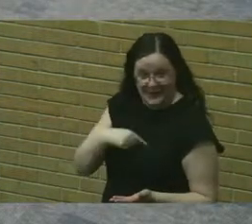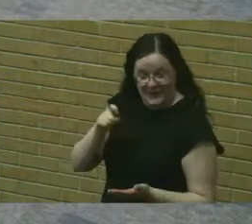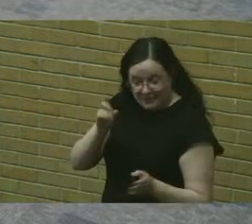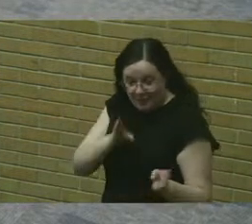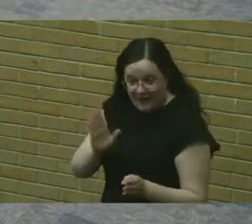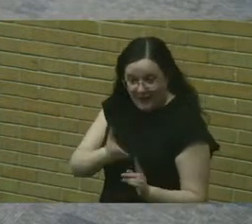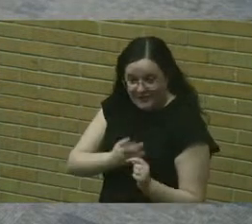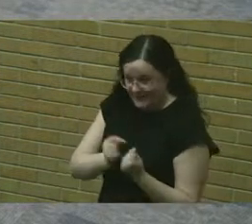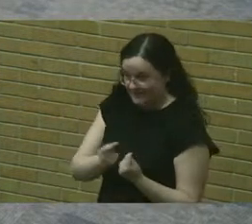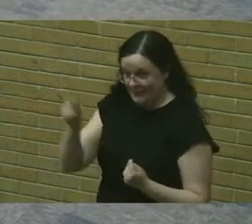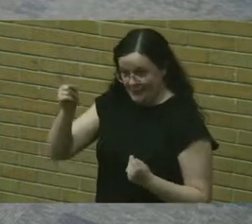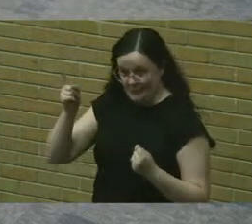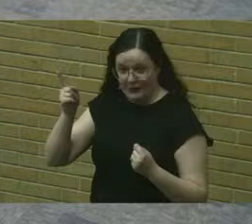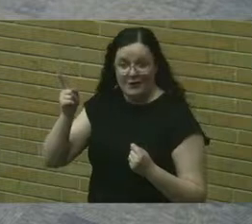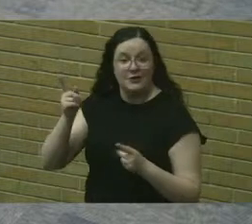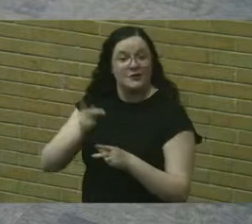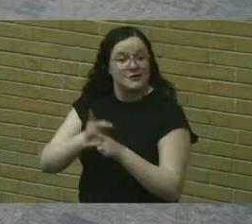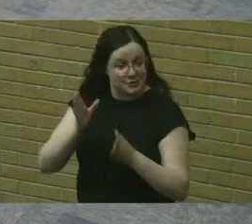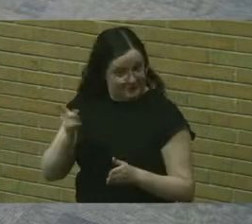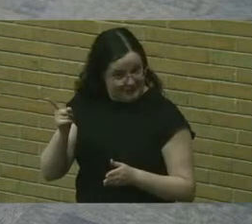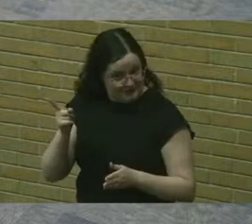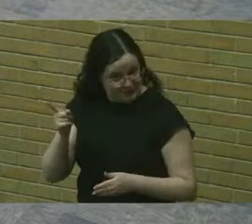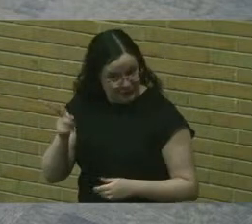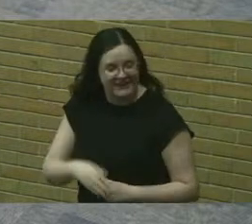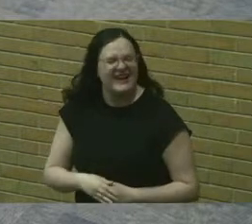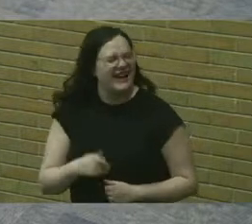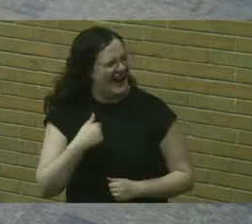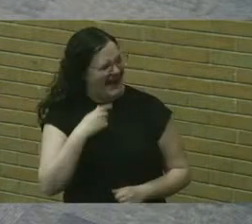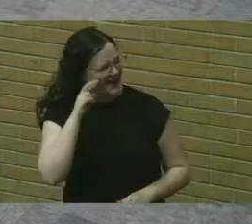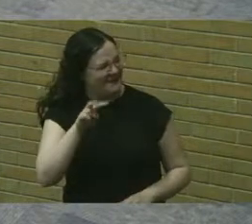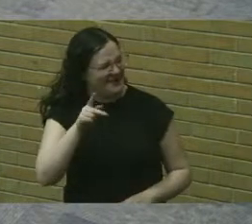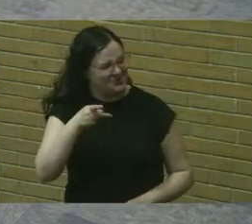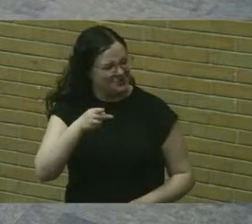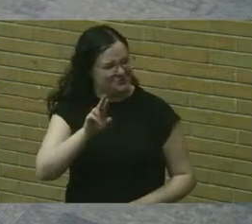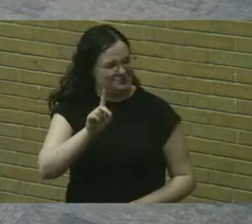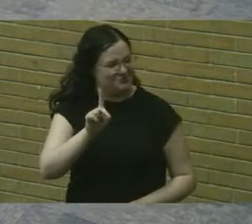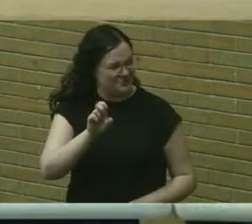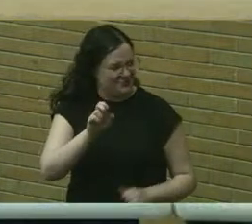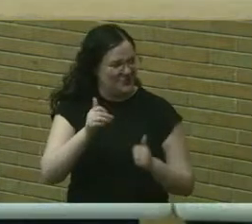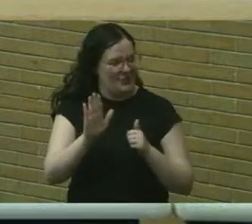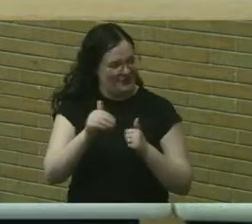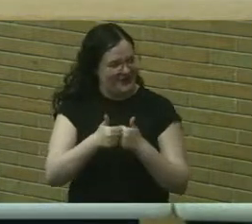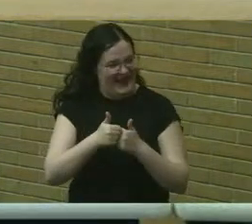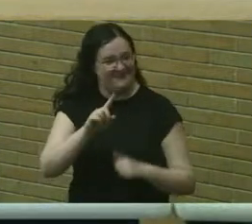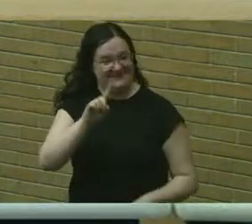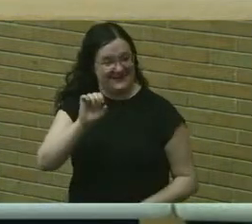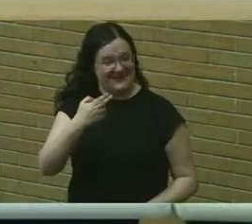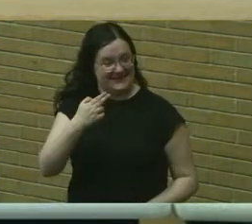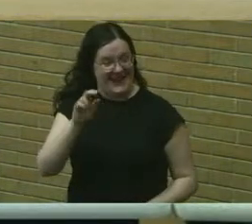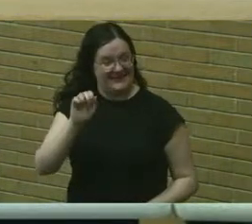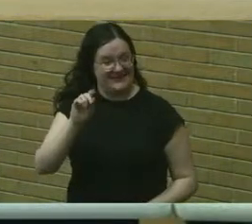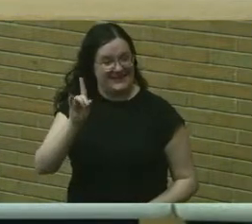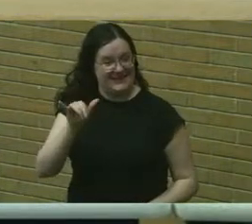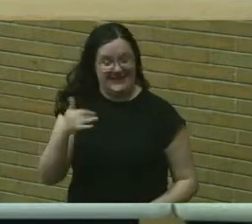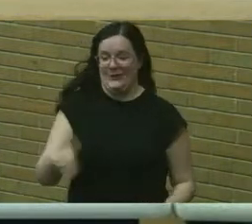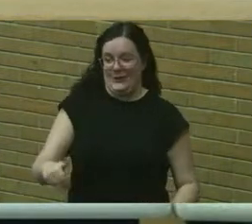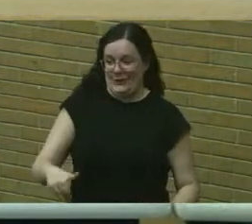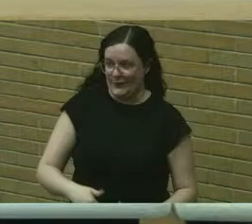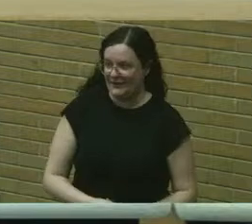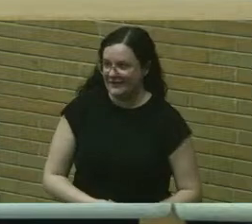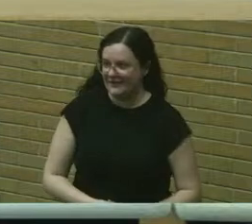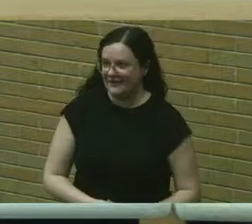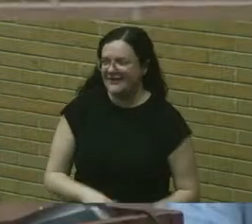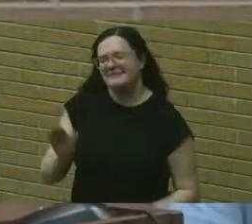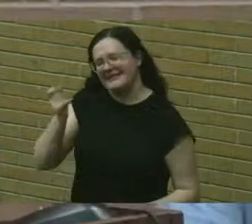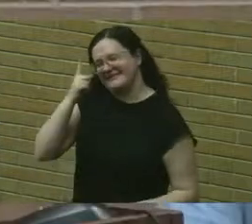Listen, I watched that Purdue game. Zach Edey. Yeah. We would like to get a response to our